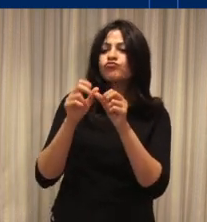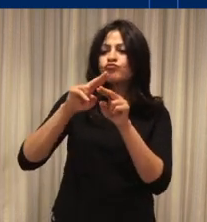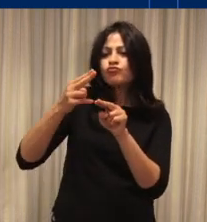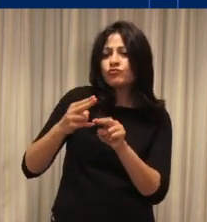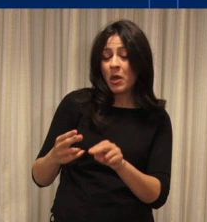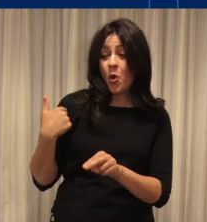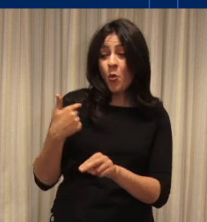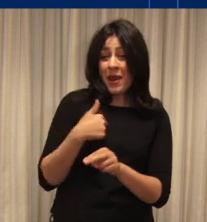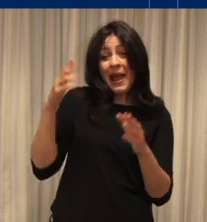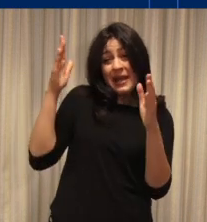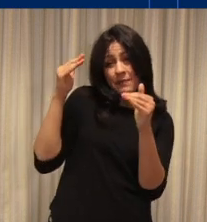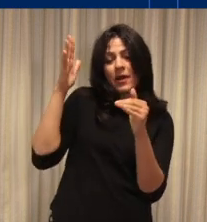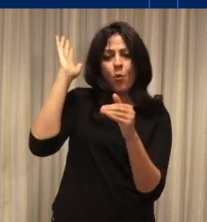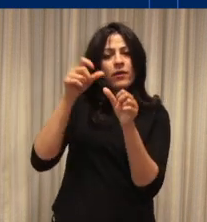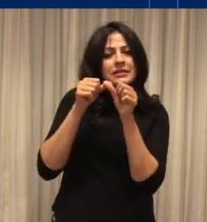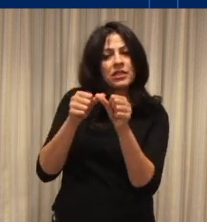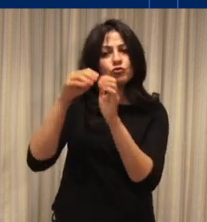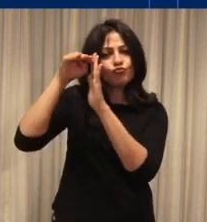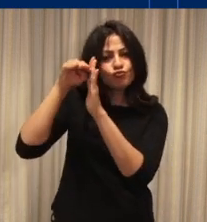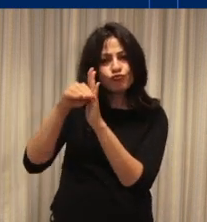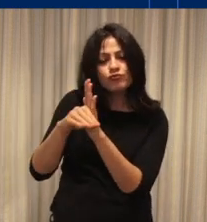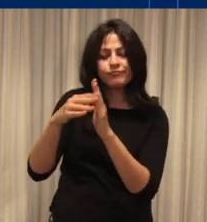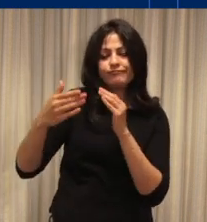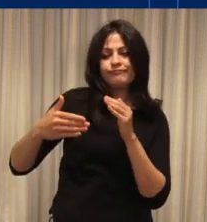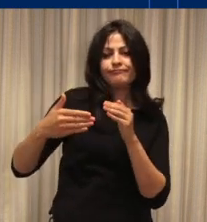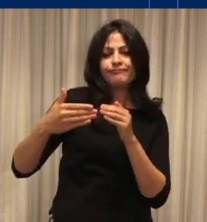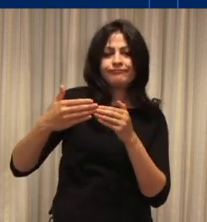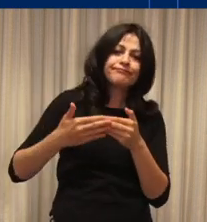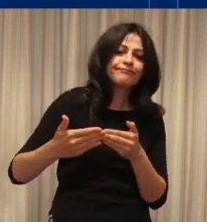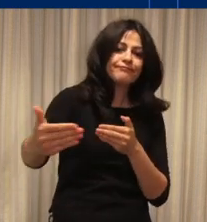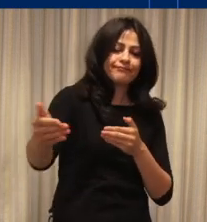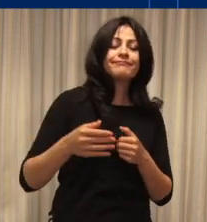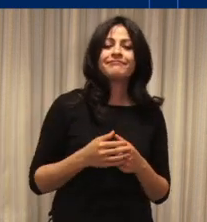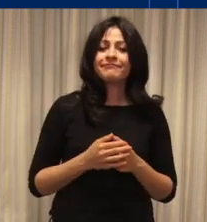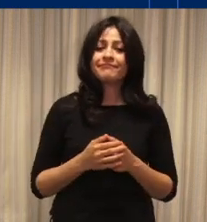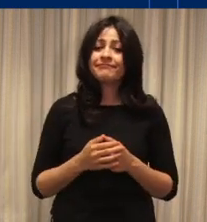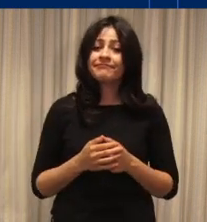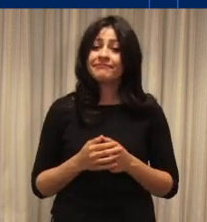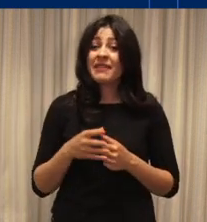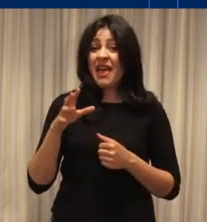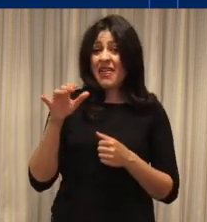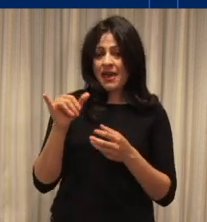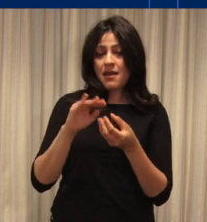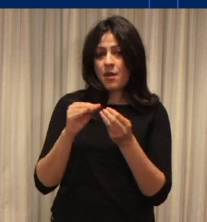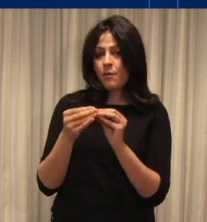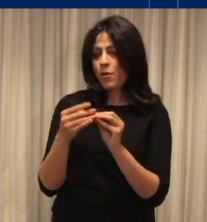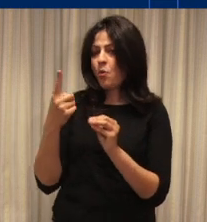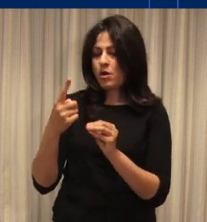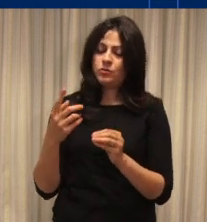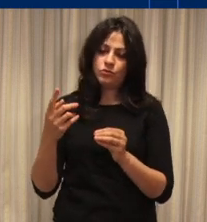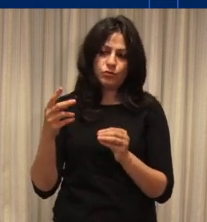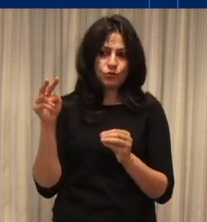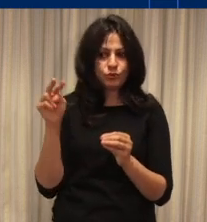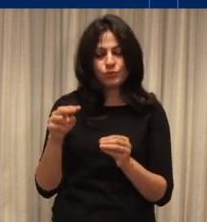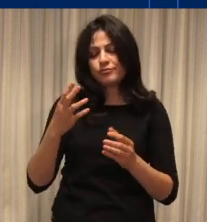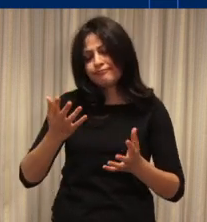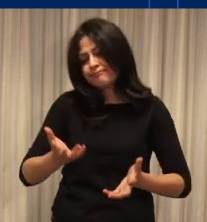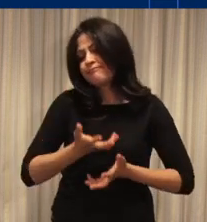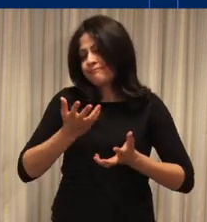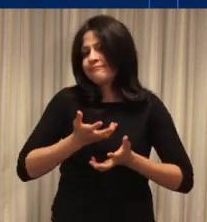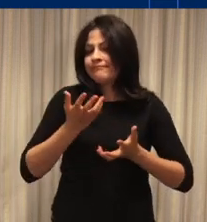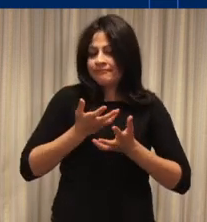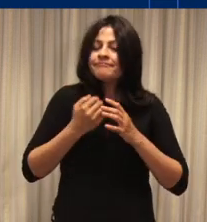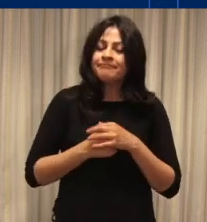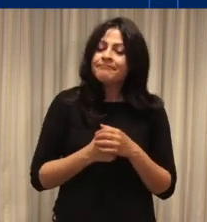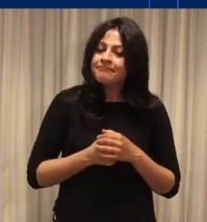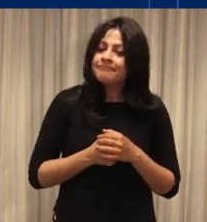project it will continue to decline. And that remains one of the most encouraging points in that